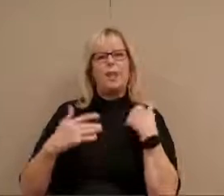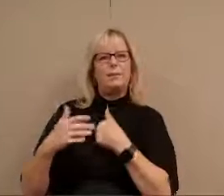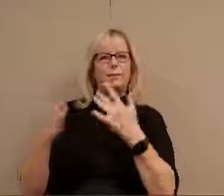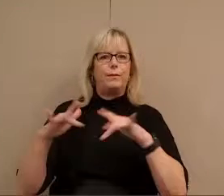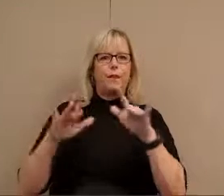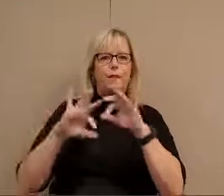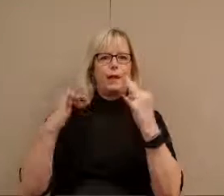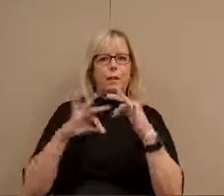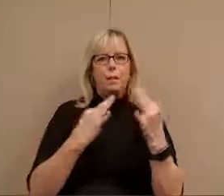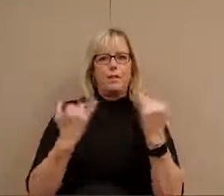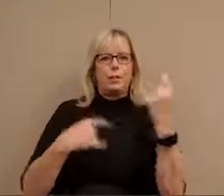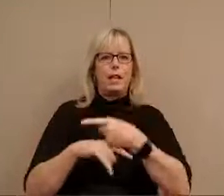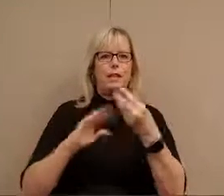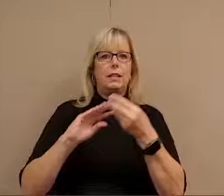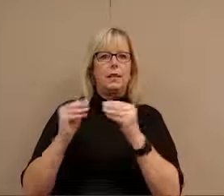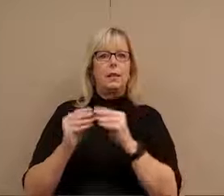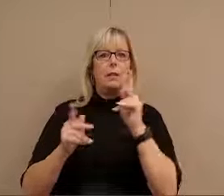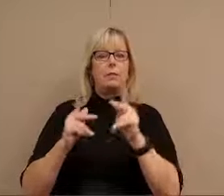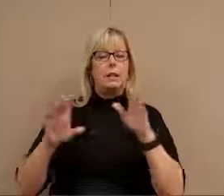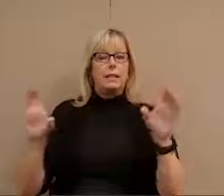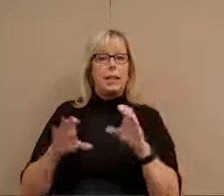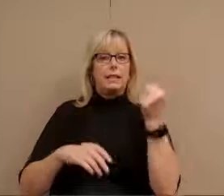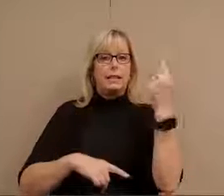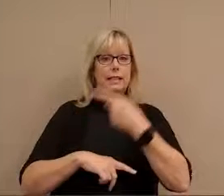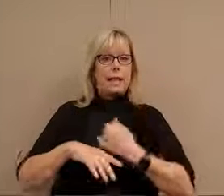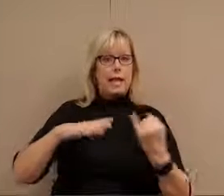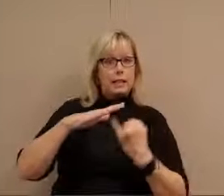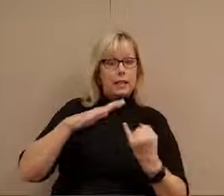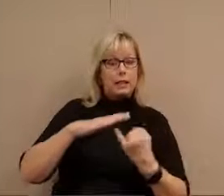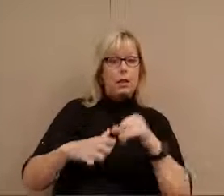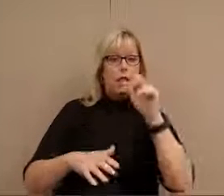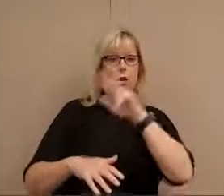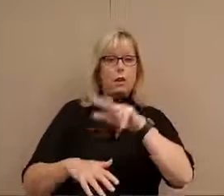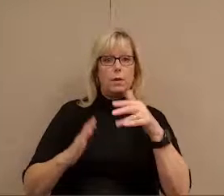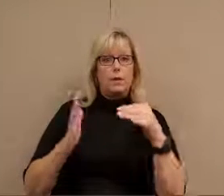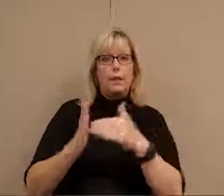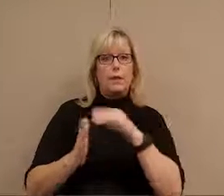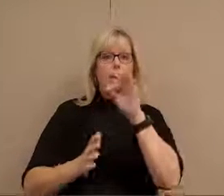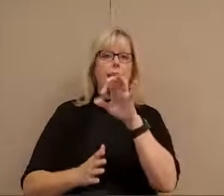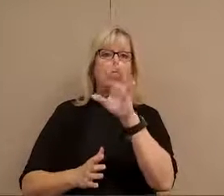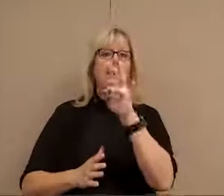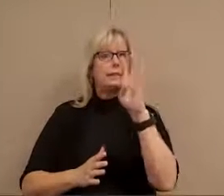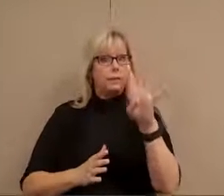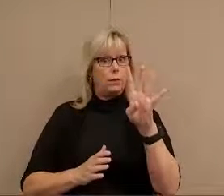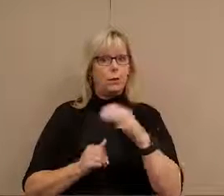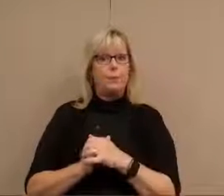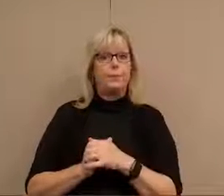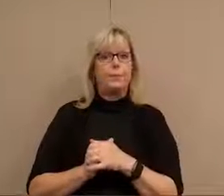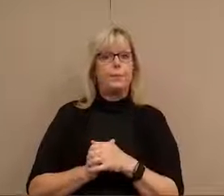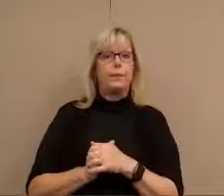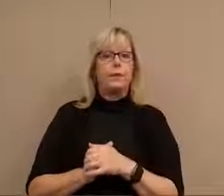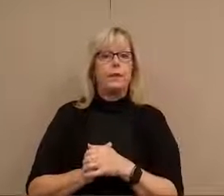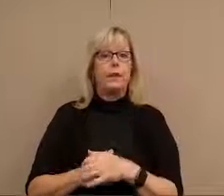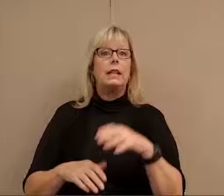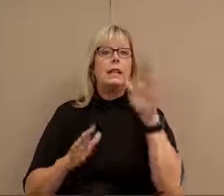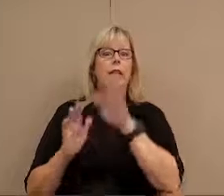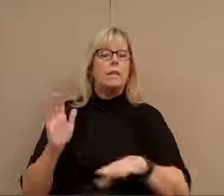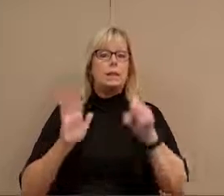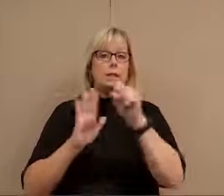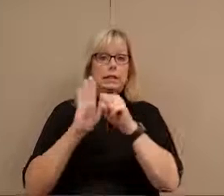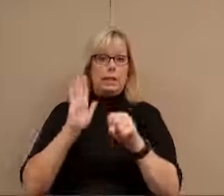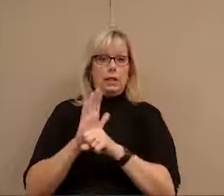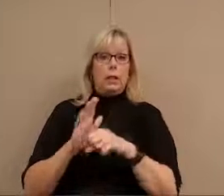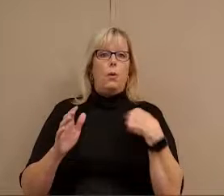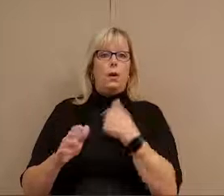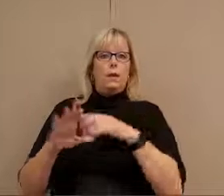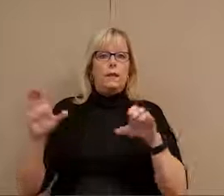To date, the number of individuals who have completed their 10-day isolation period is at 33,964. Statewide, we've conducted a